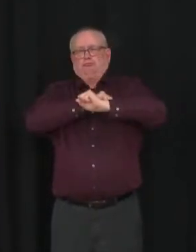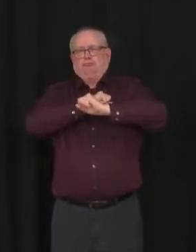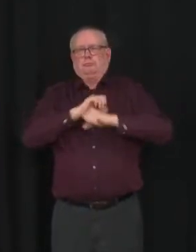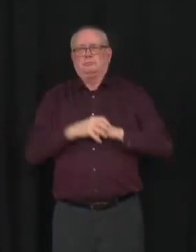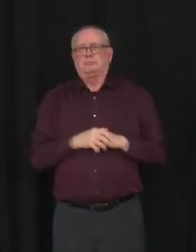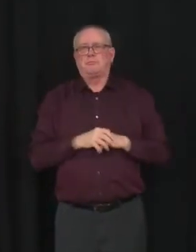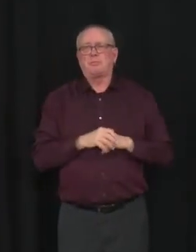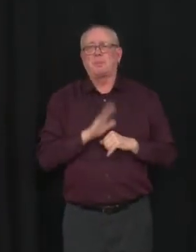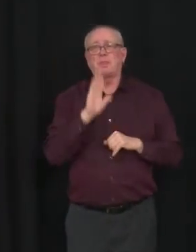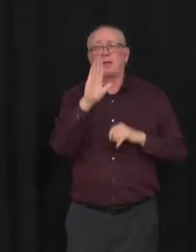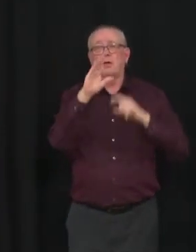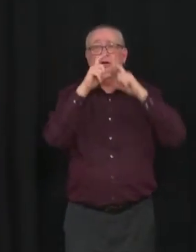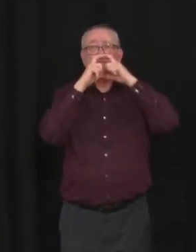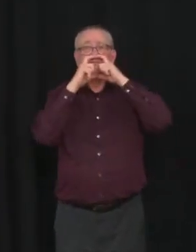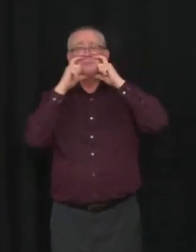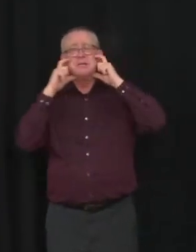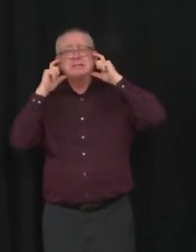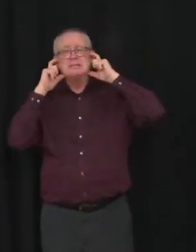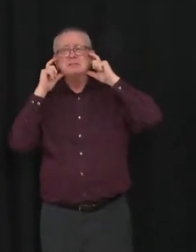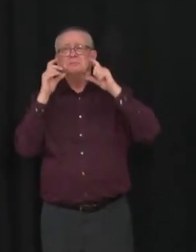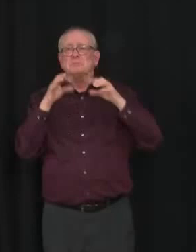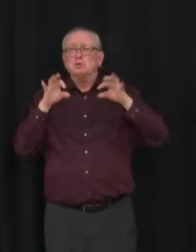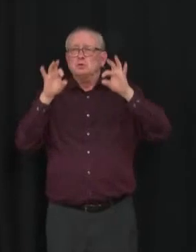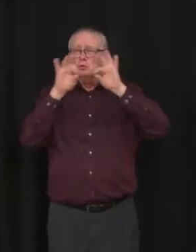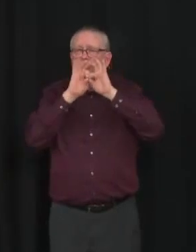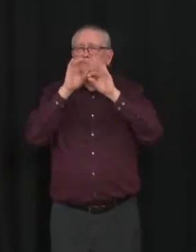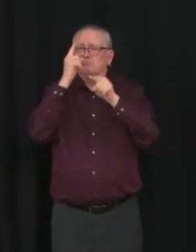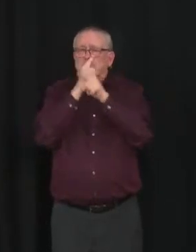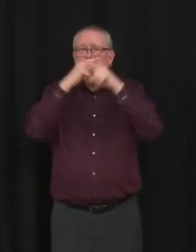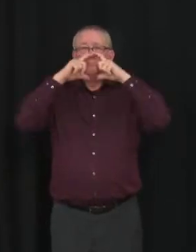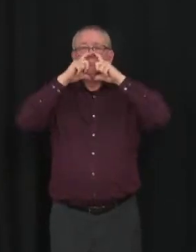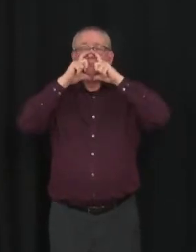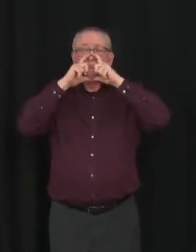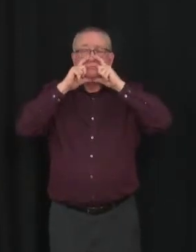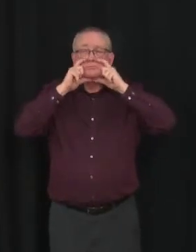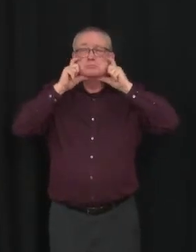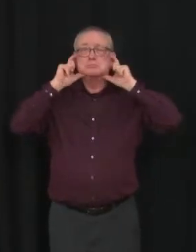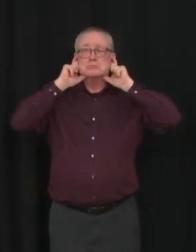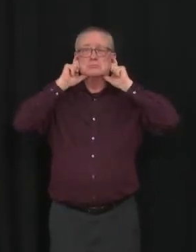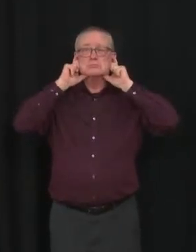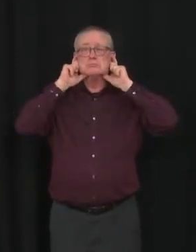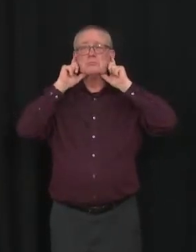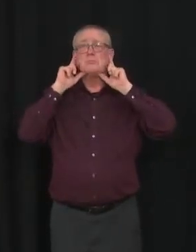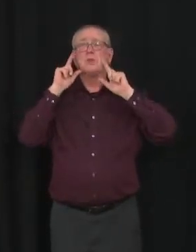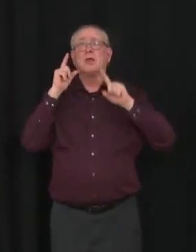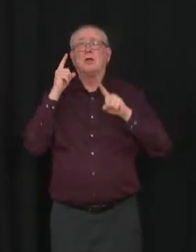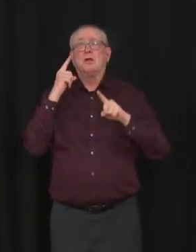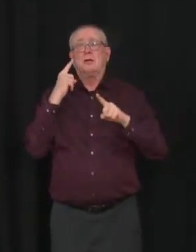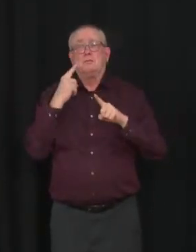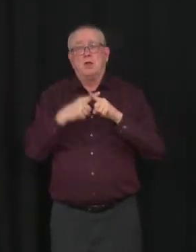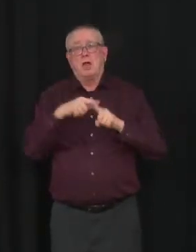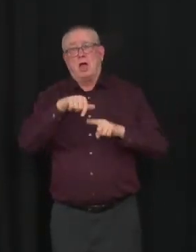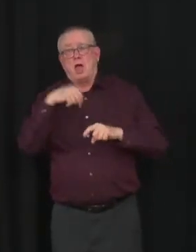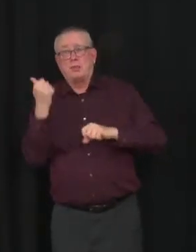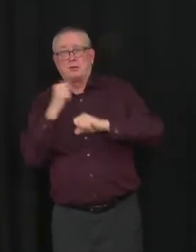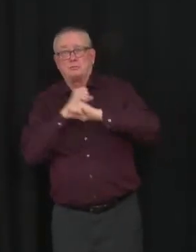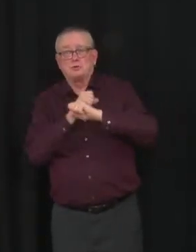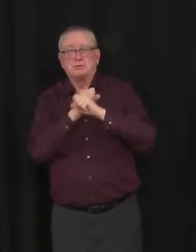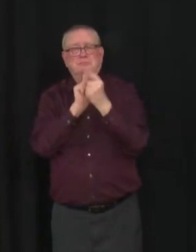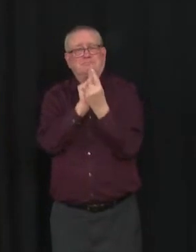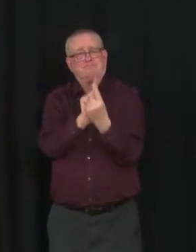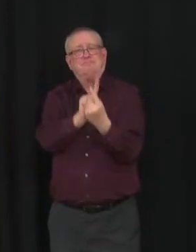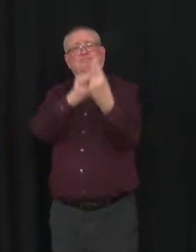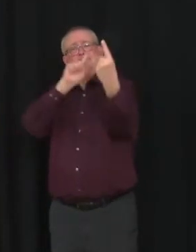to wear, make sure it fits very well and use all other layers of protection possible, including staying distanced,